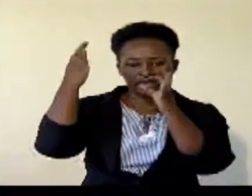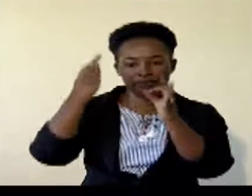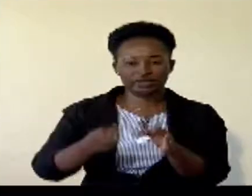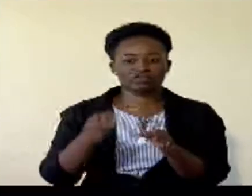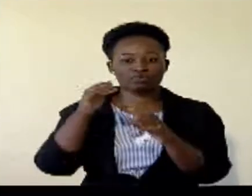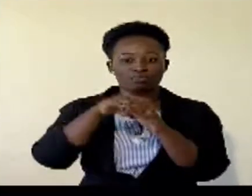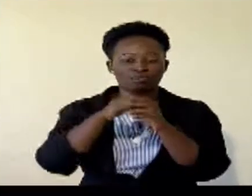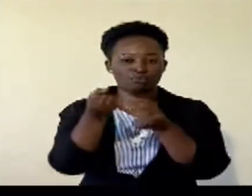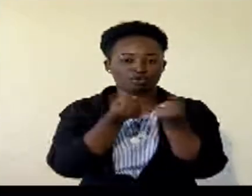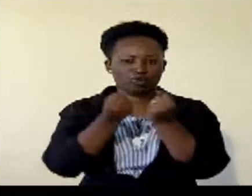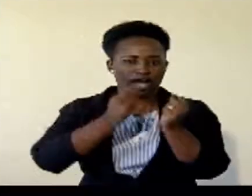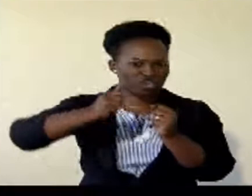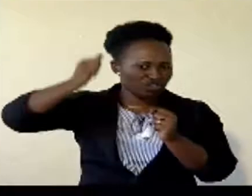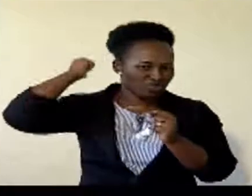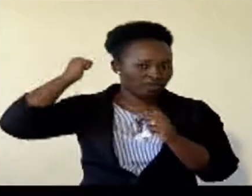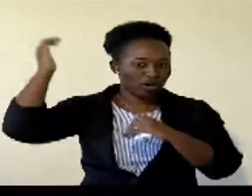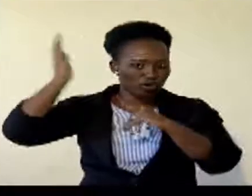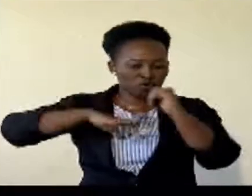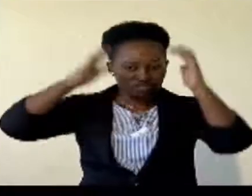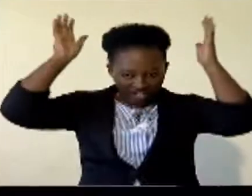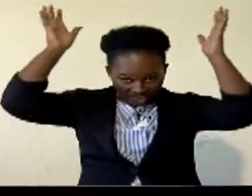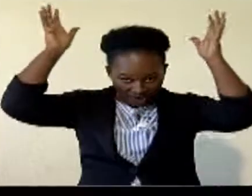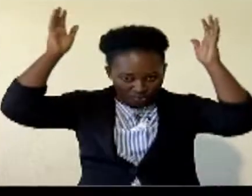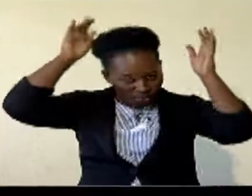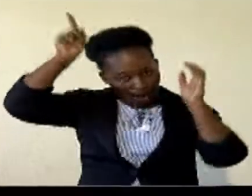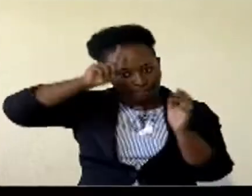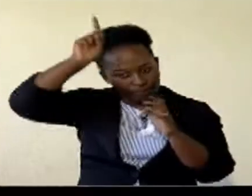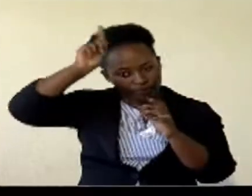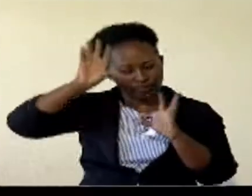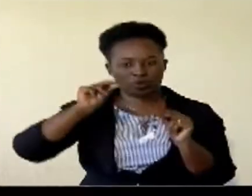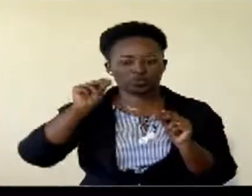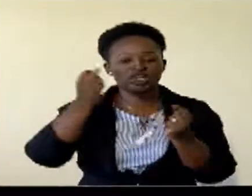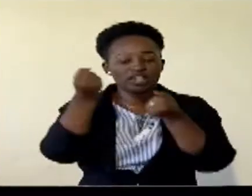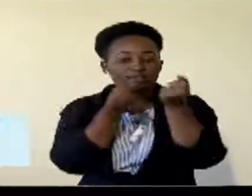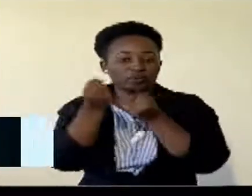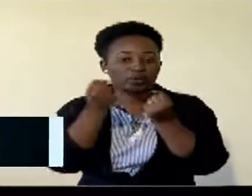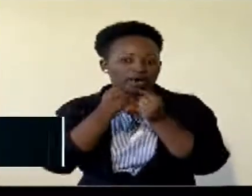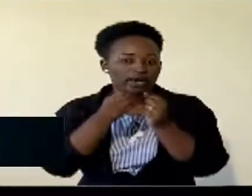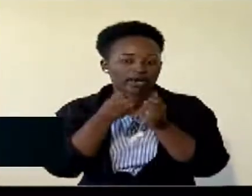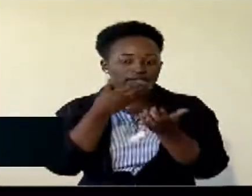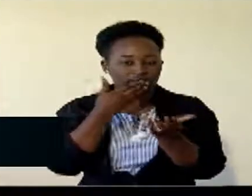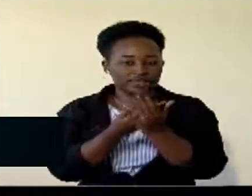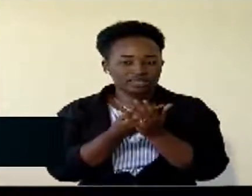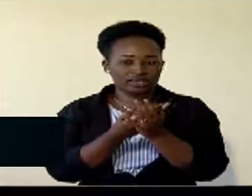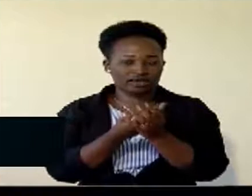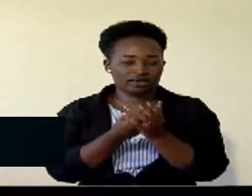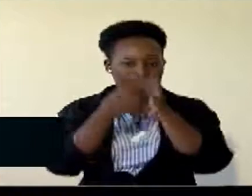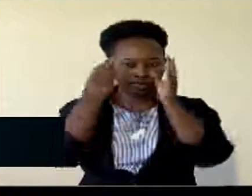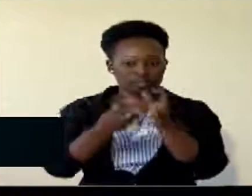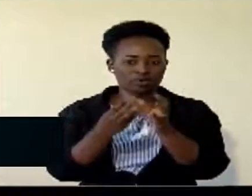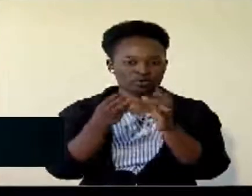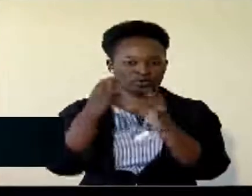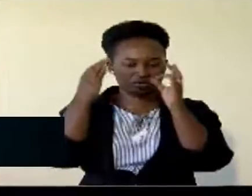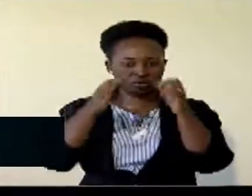the top. You see, part D. This is connecting to what we have just said here. If you look at a bus, we